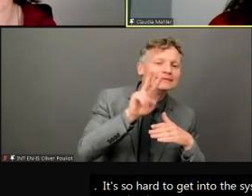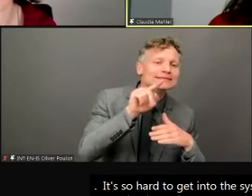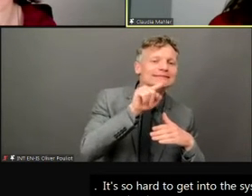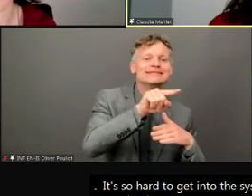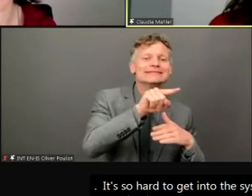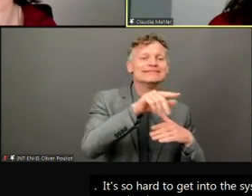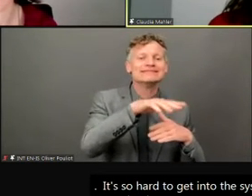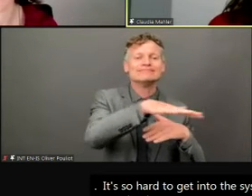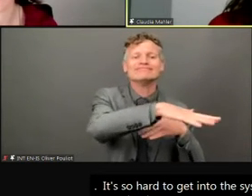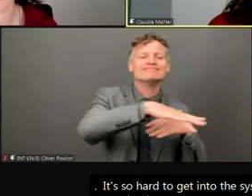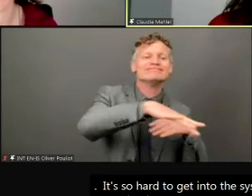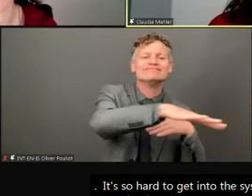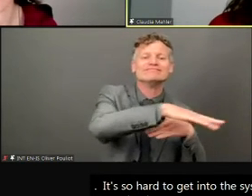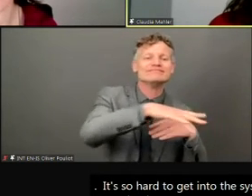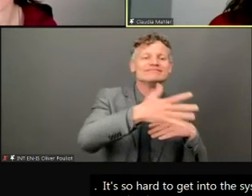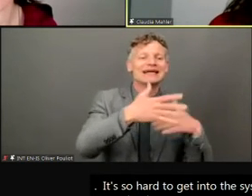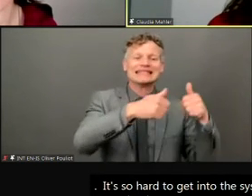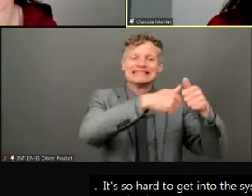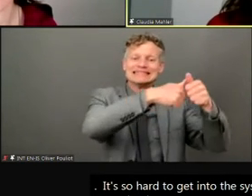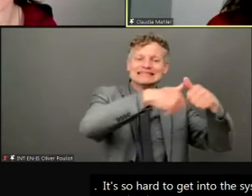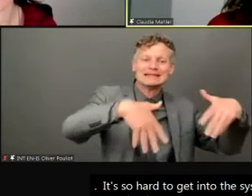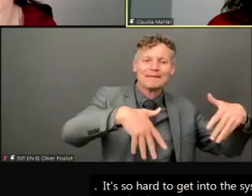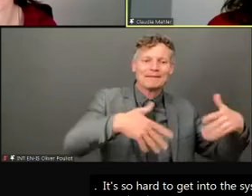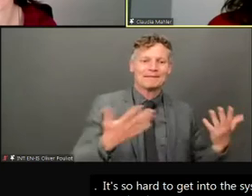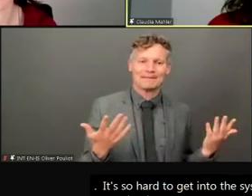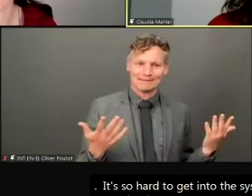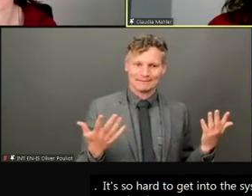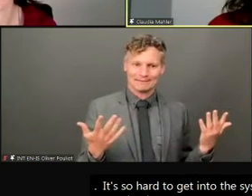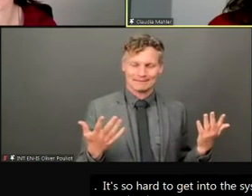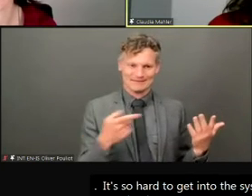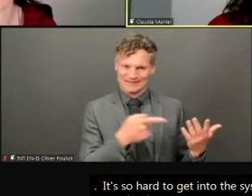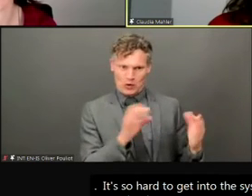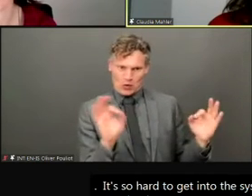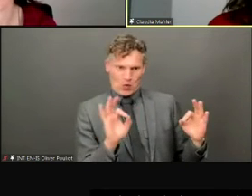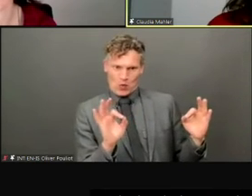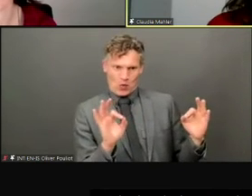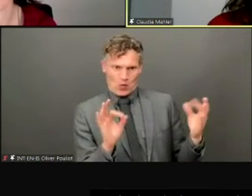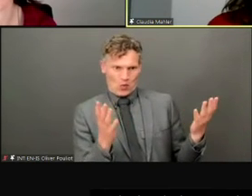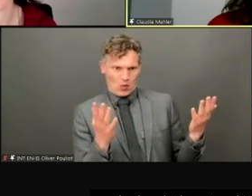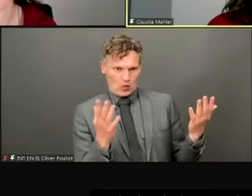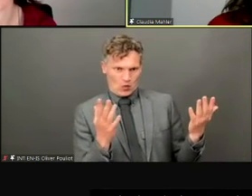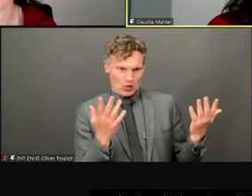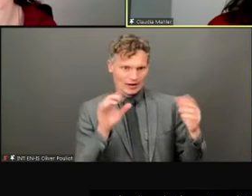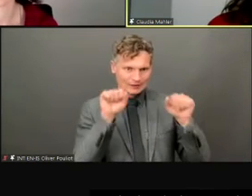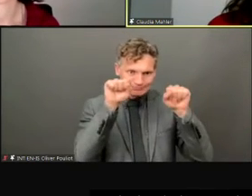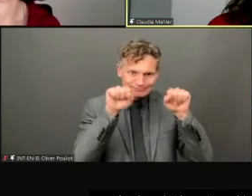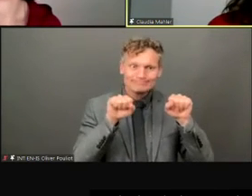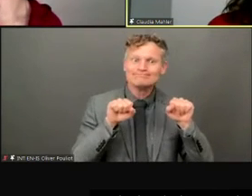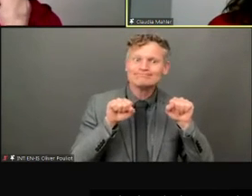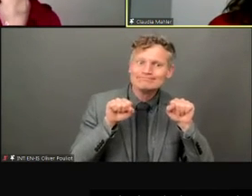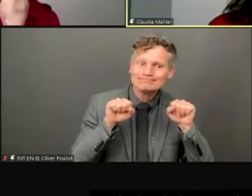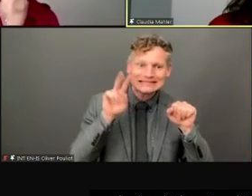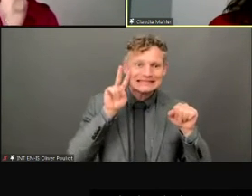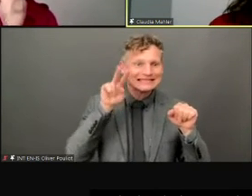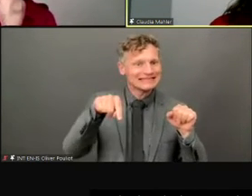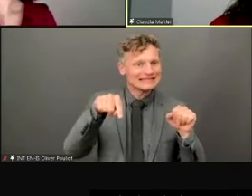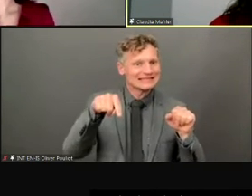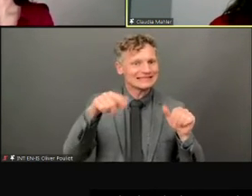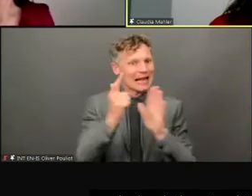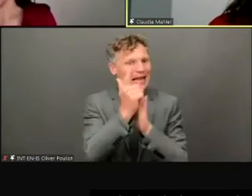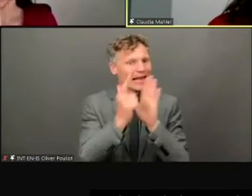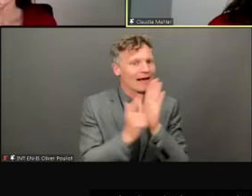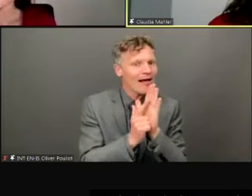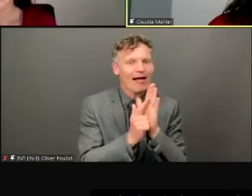mechanisms in the system, it's hard to get access to legal advice. And this is why